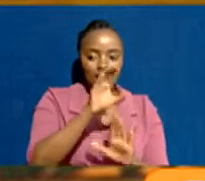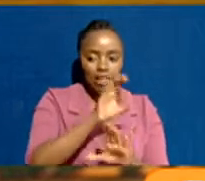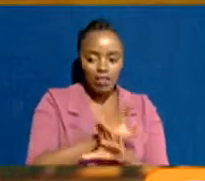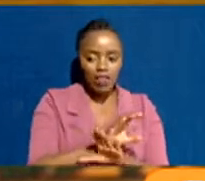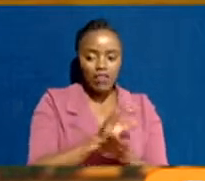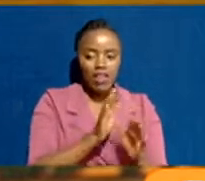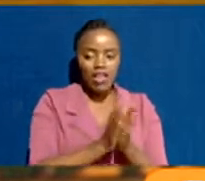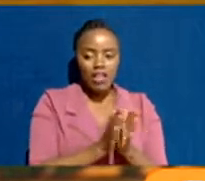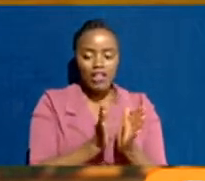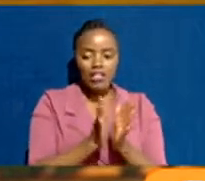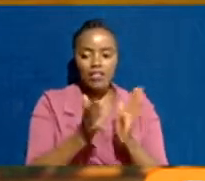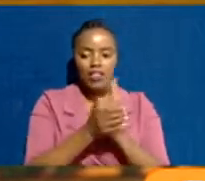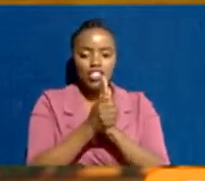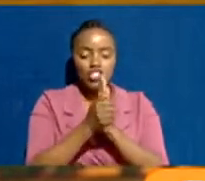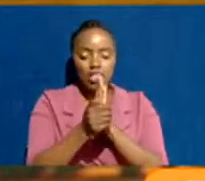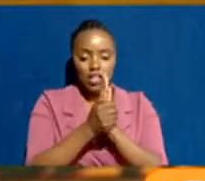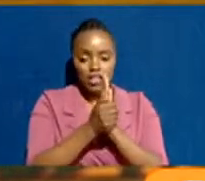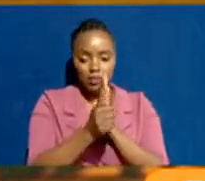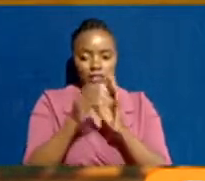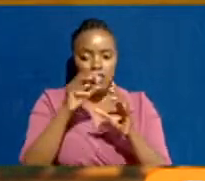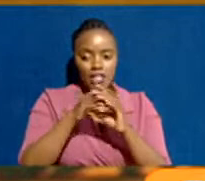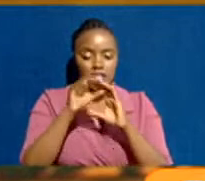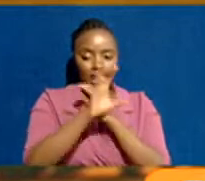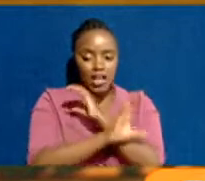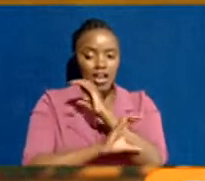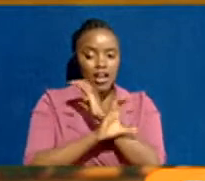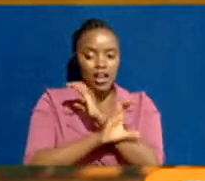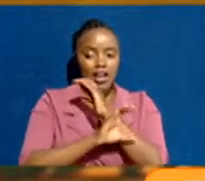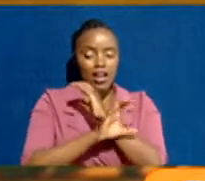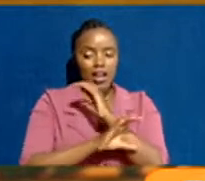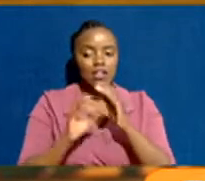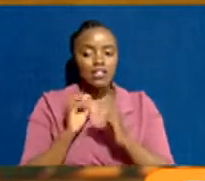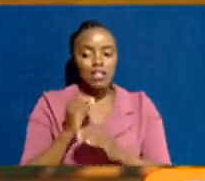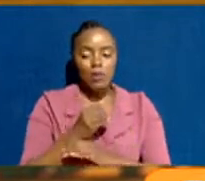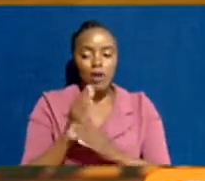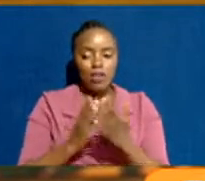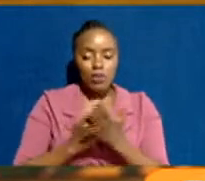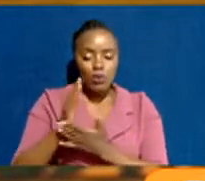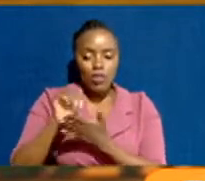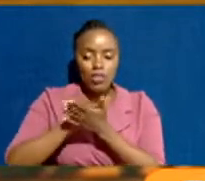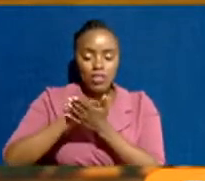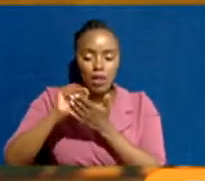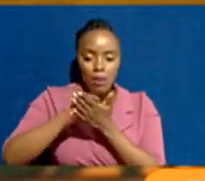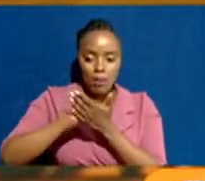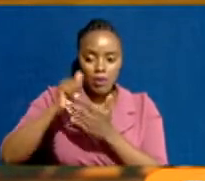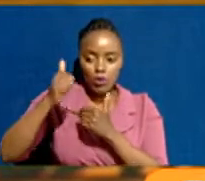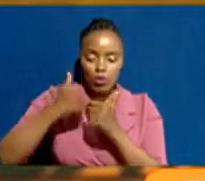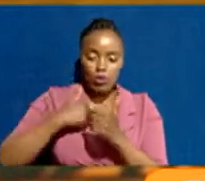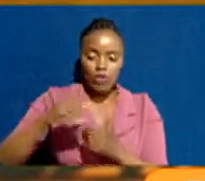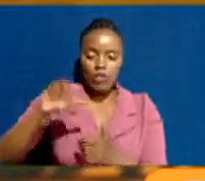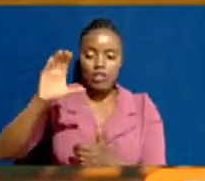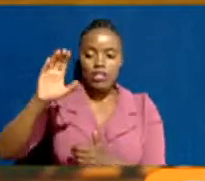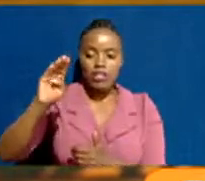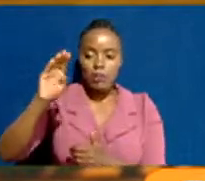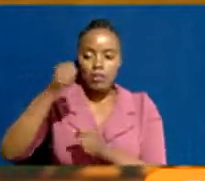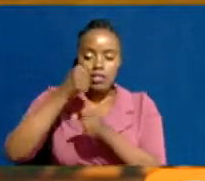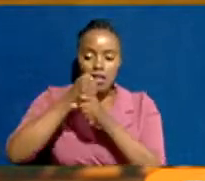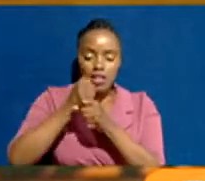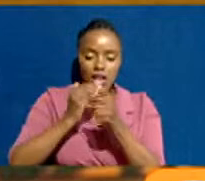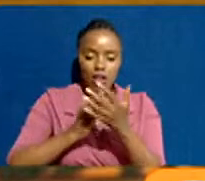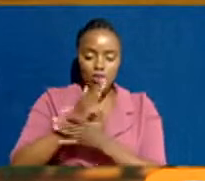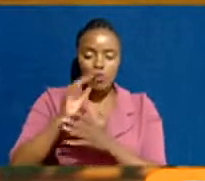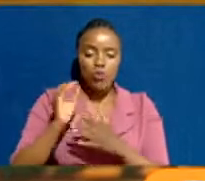the so-called experts in our country. Go through the publications that we have on CPC, done by our own